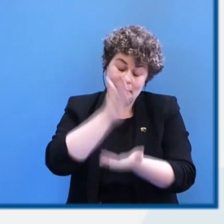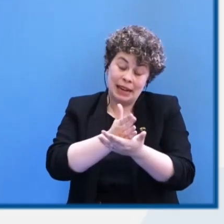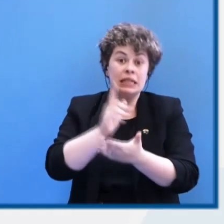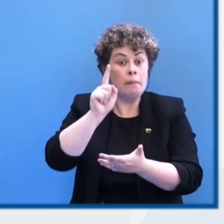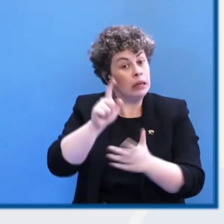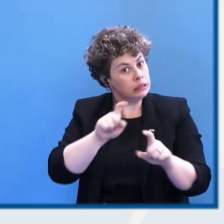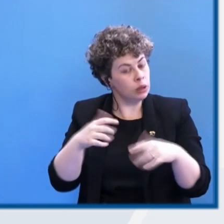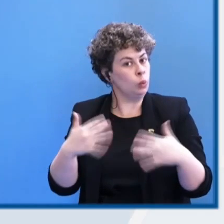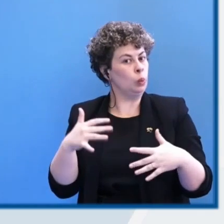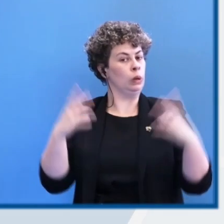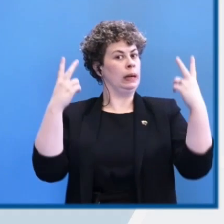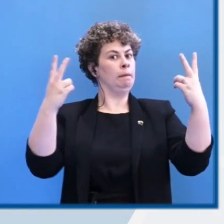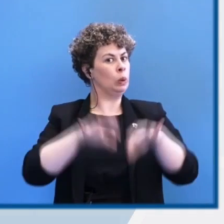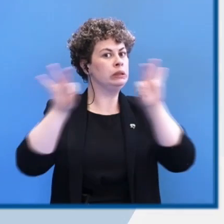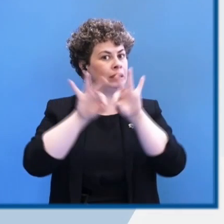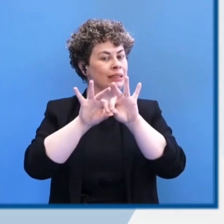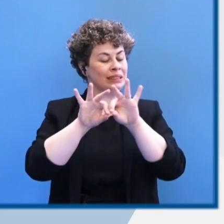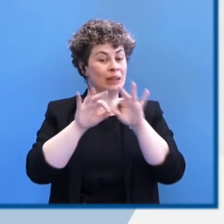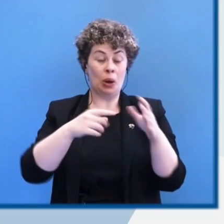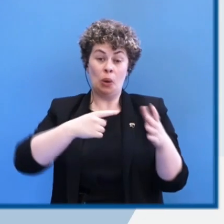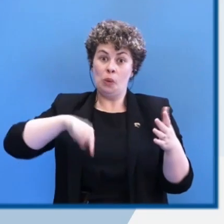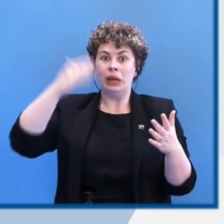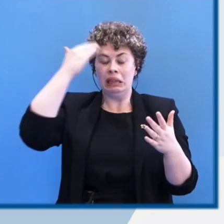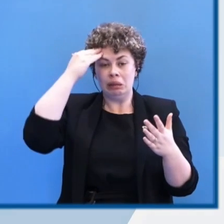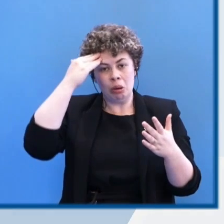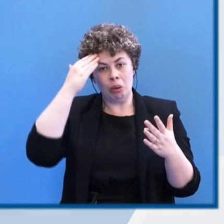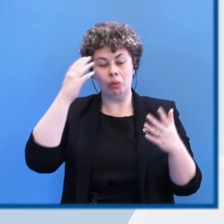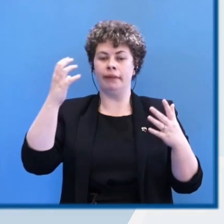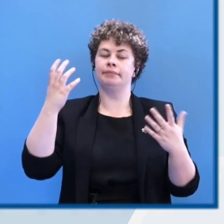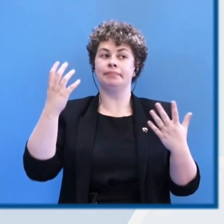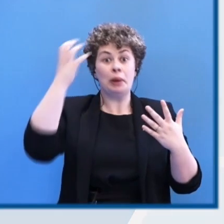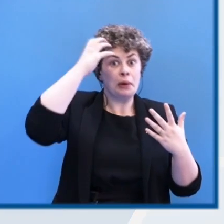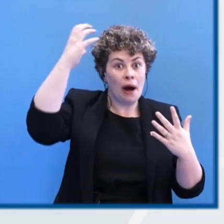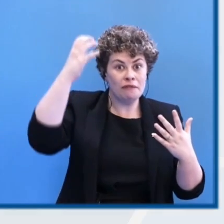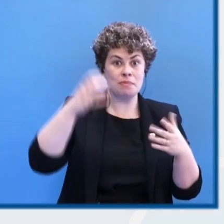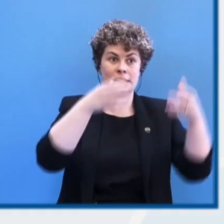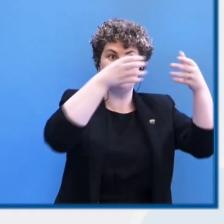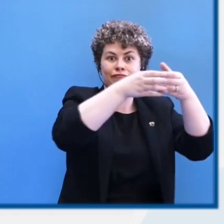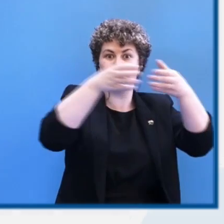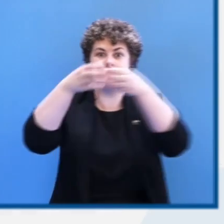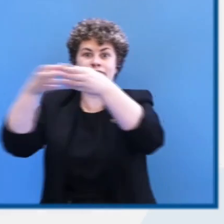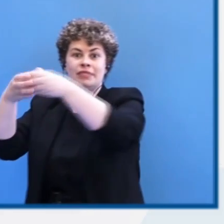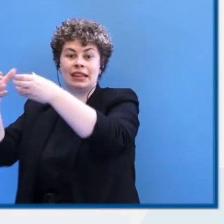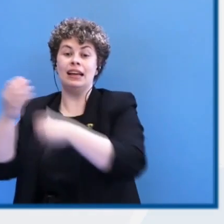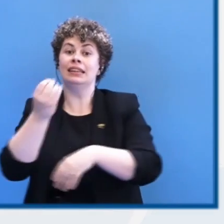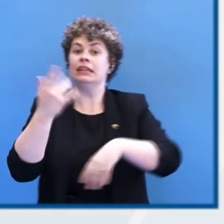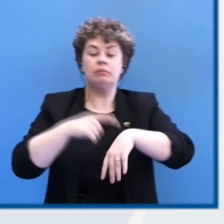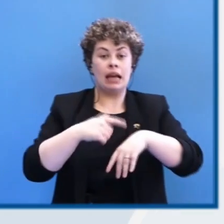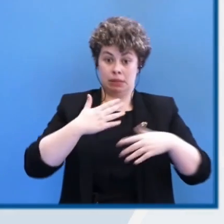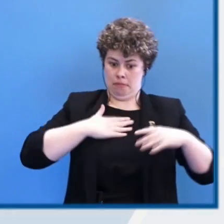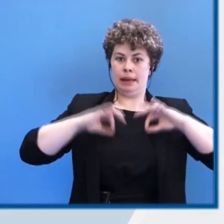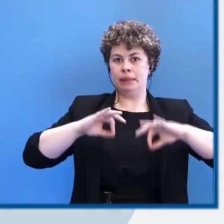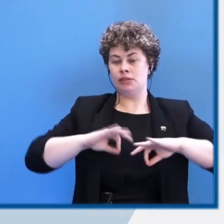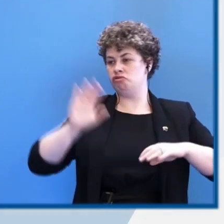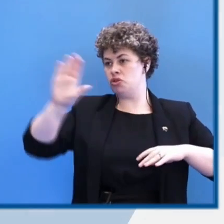and different parts of government know how difficult it is sometimes to cooperate, even sometimes within your own ministry, with